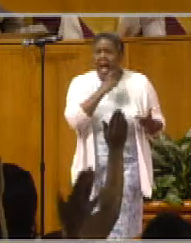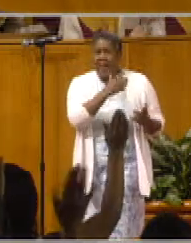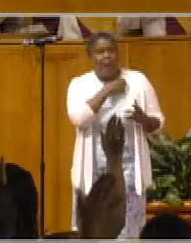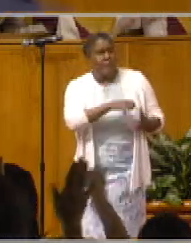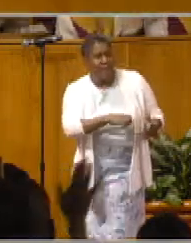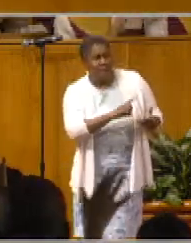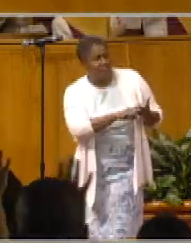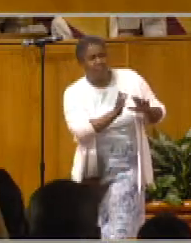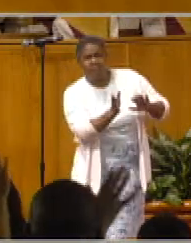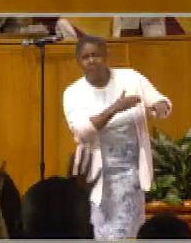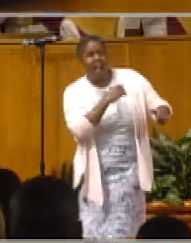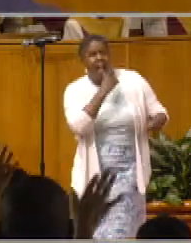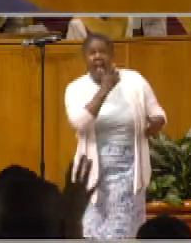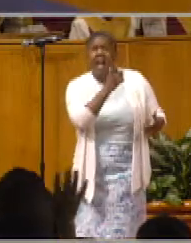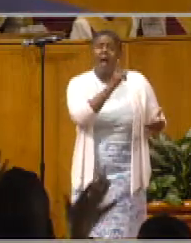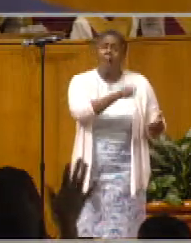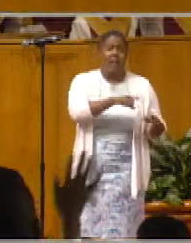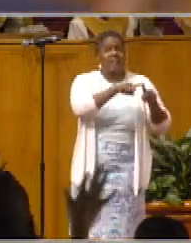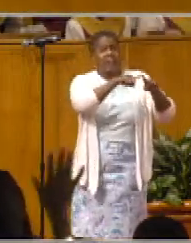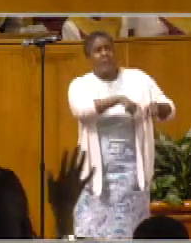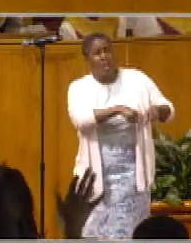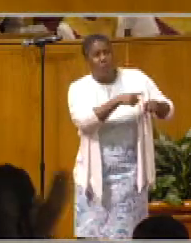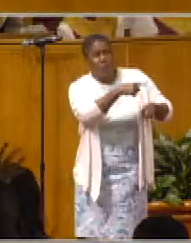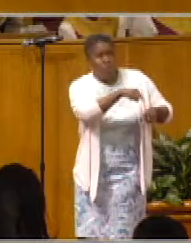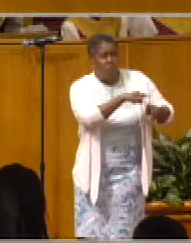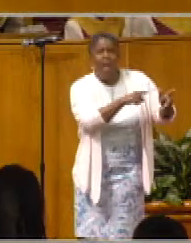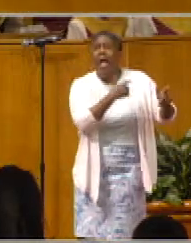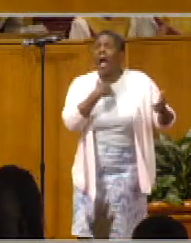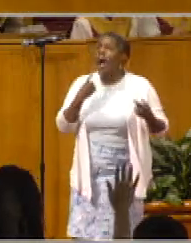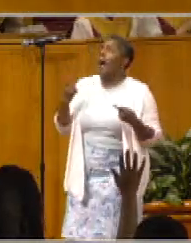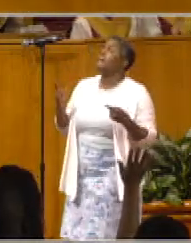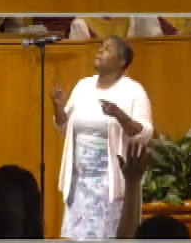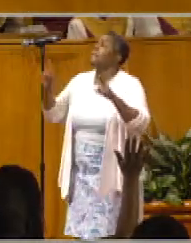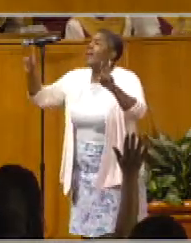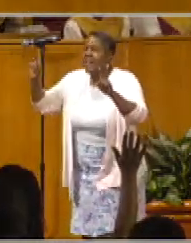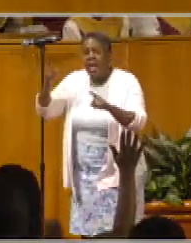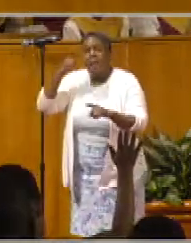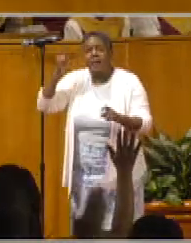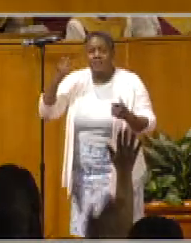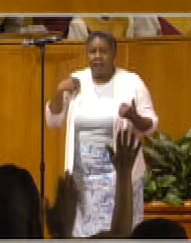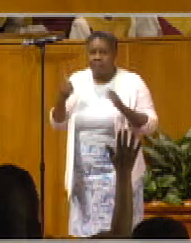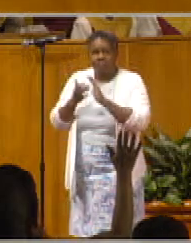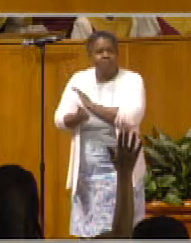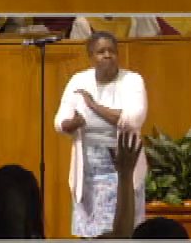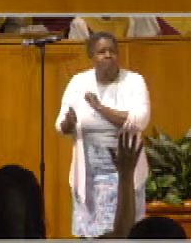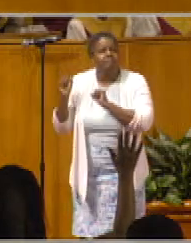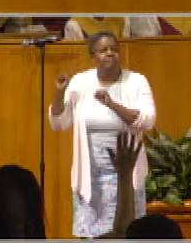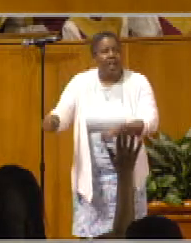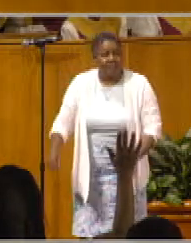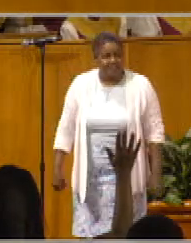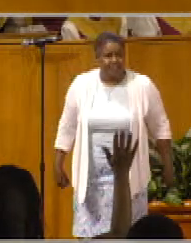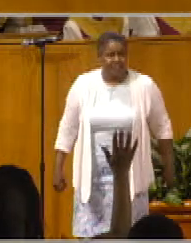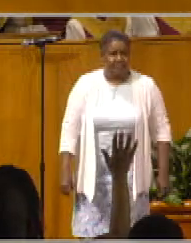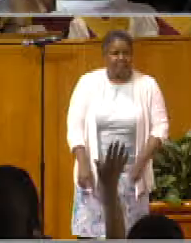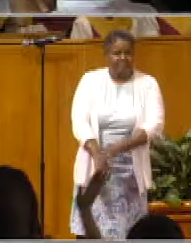beg for nothing. I'm not dependent on you. I made it because I can."